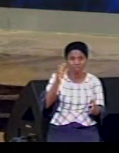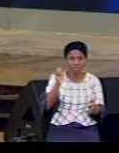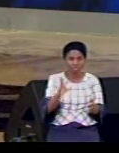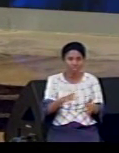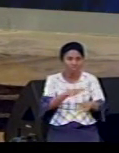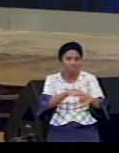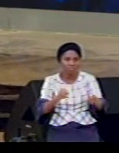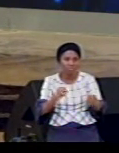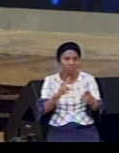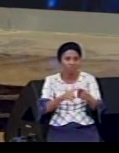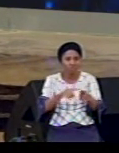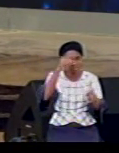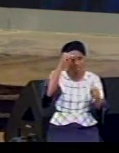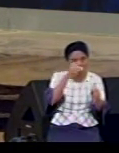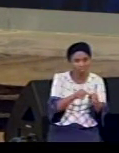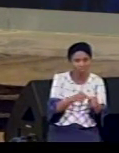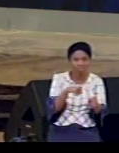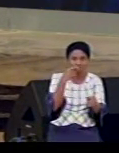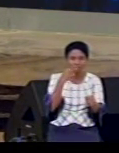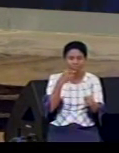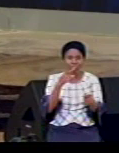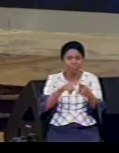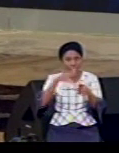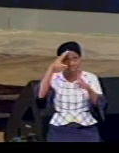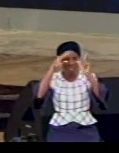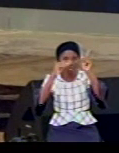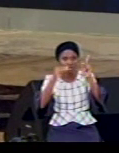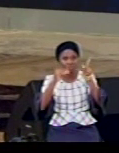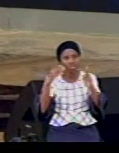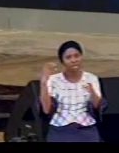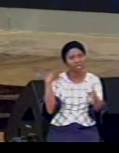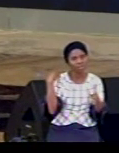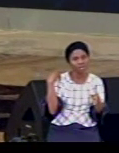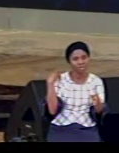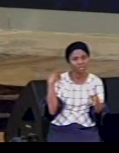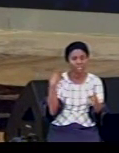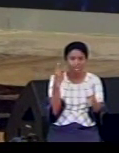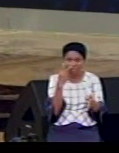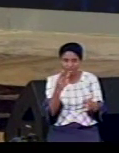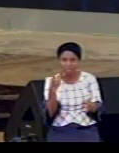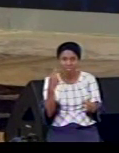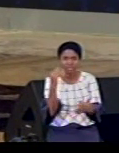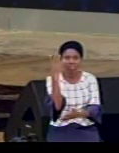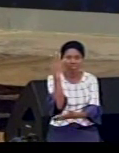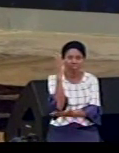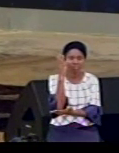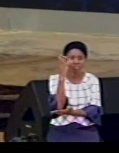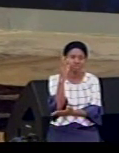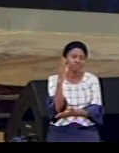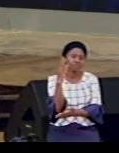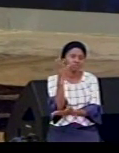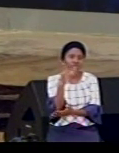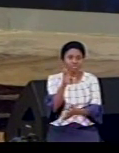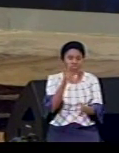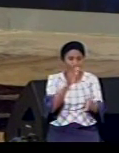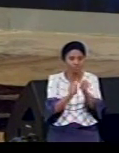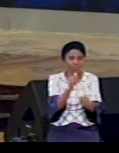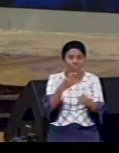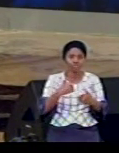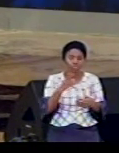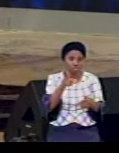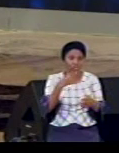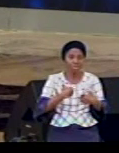tree which thou cursed is dried, is withered away. And Jesus